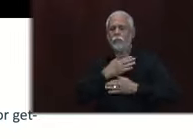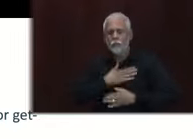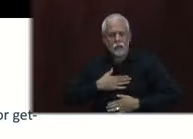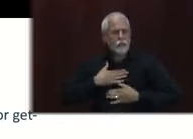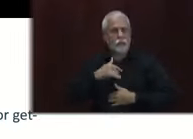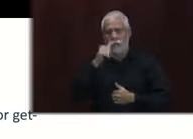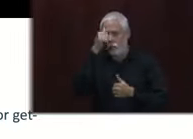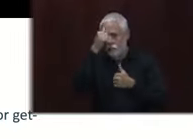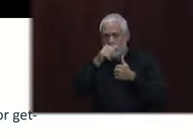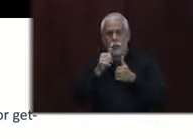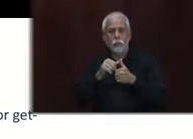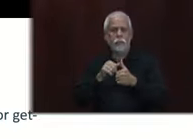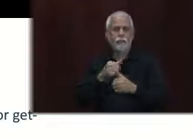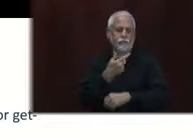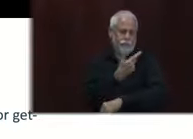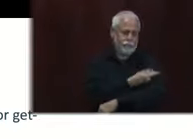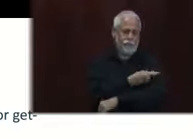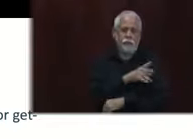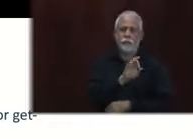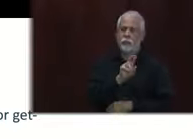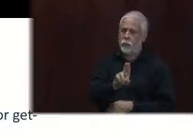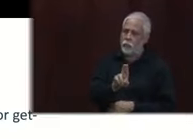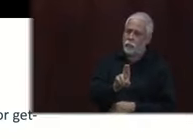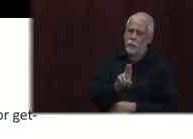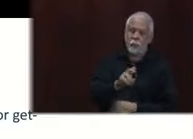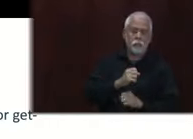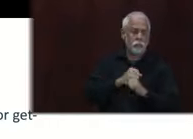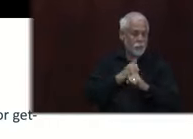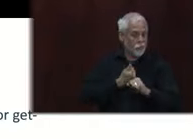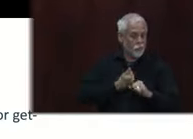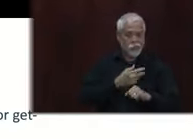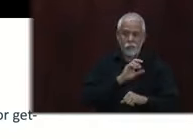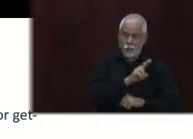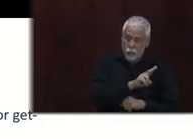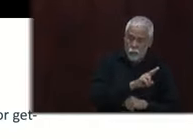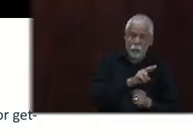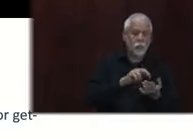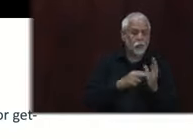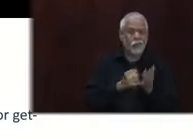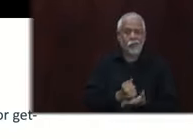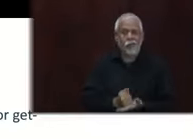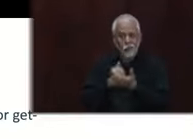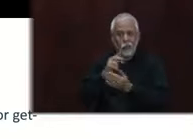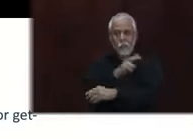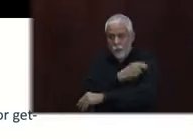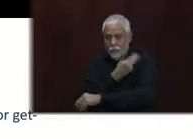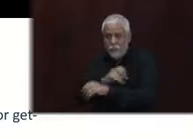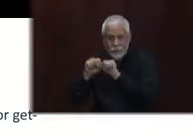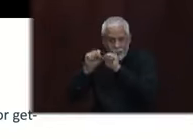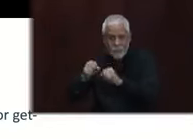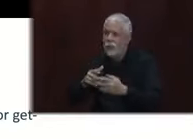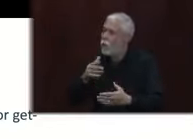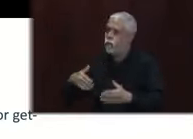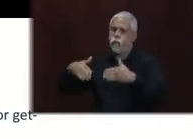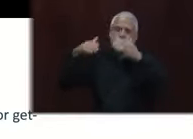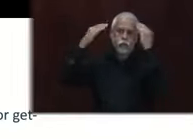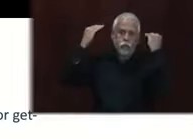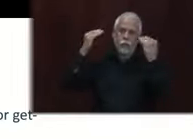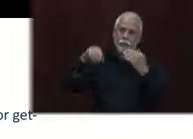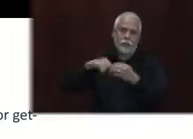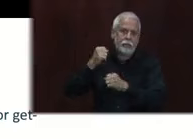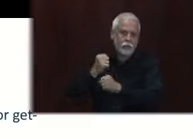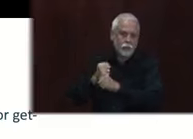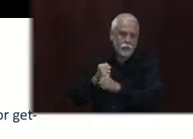remember to get the flu vaccine. Protecting ourselves against the flu means helping our hospital system not be overwhelmed this